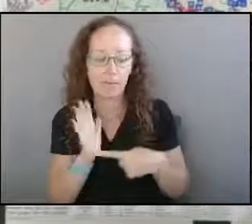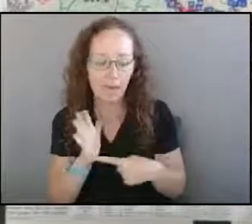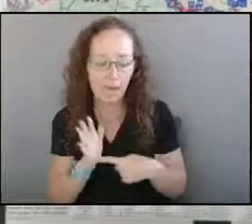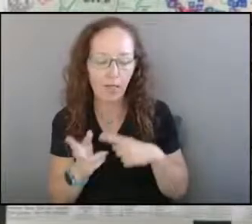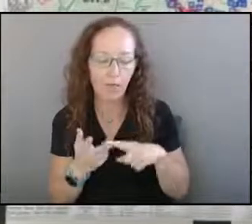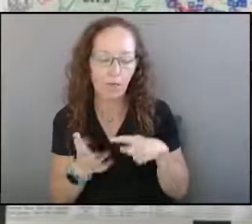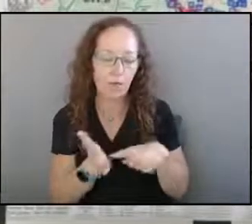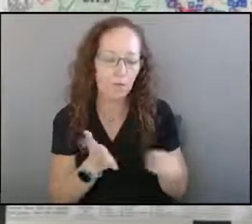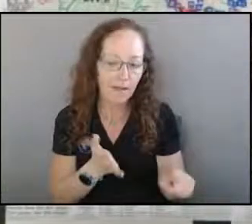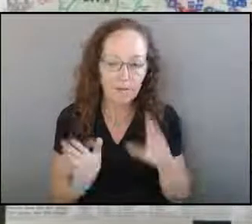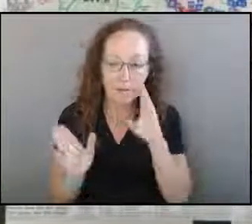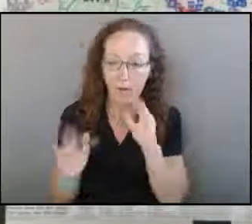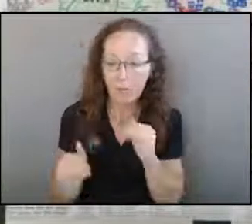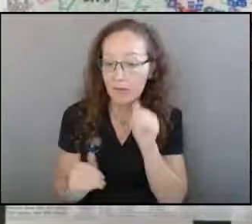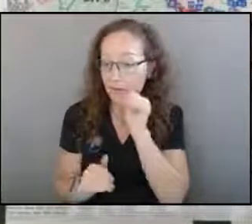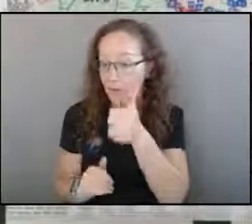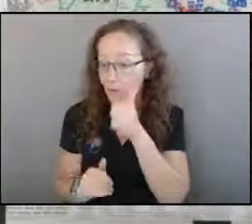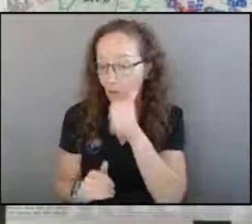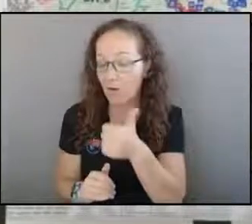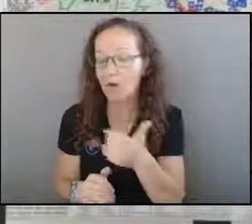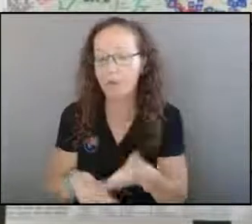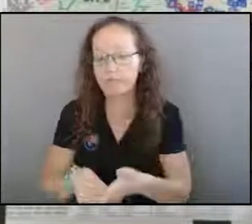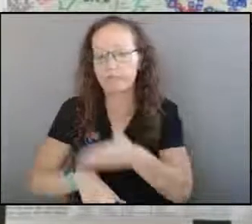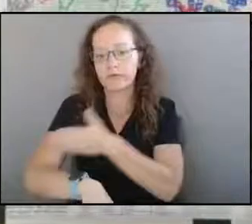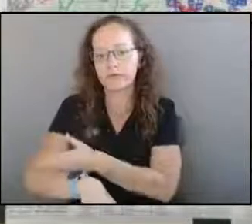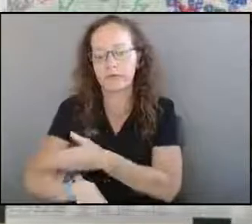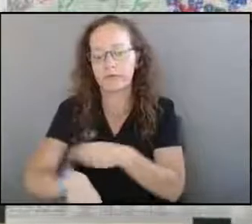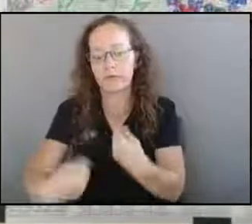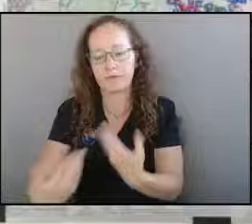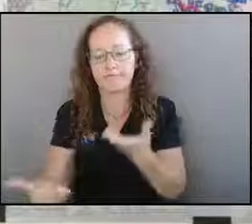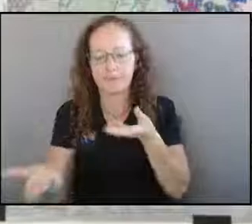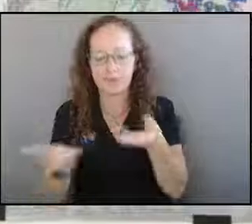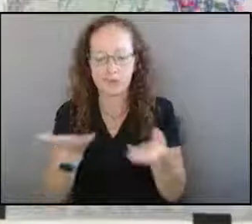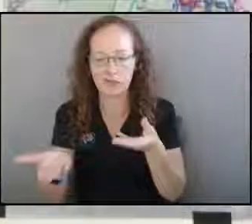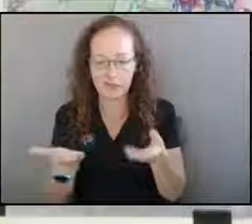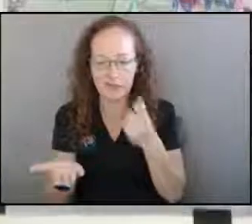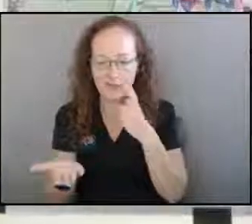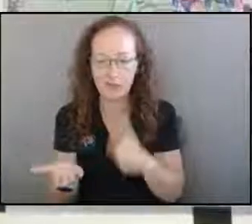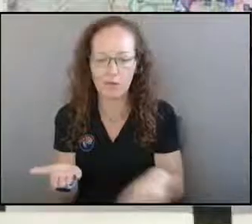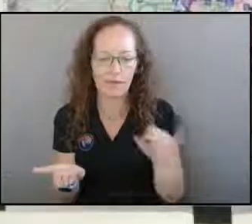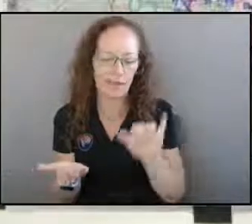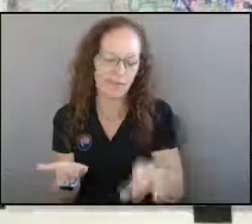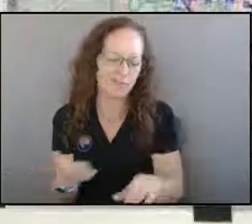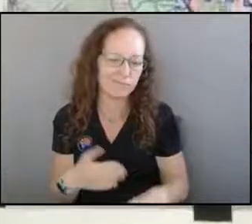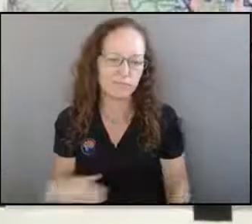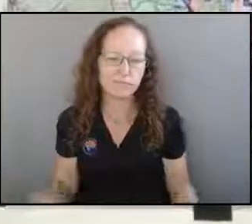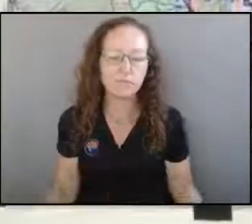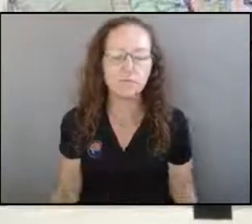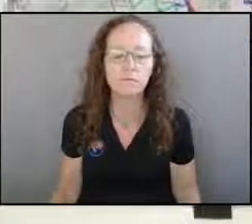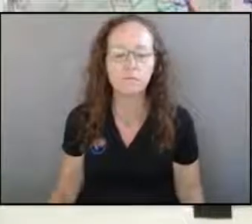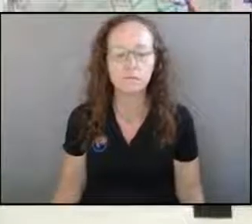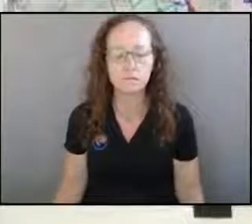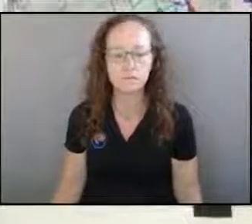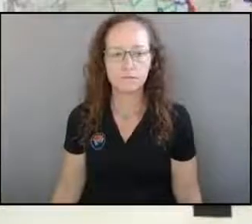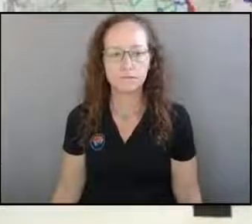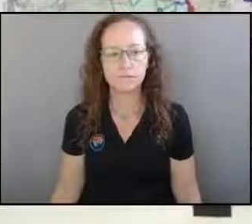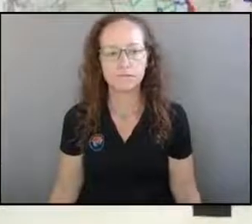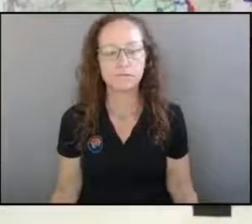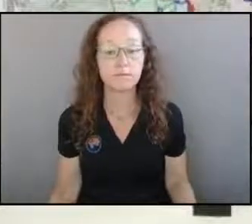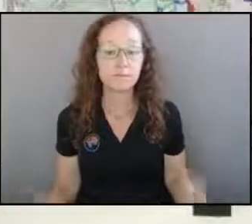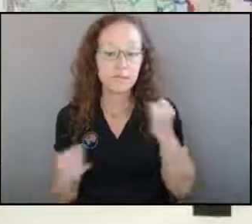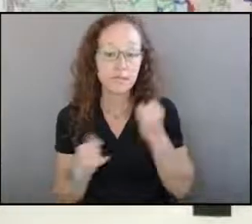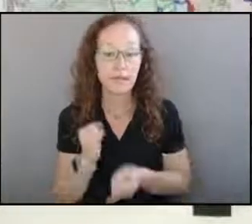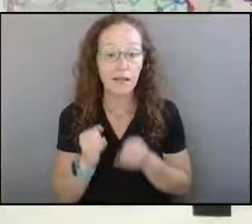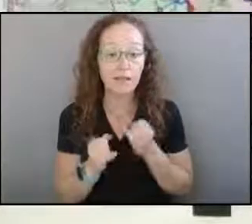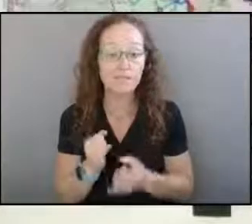do a better job of providing service to our consumers in that respect. And last, I want to